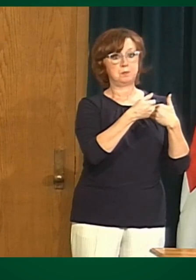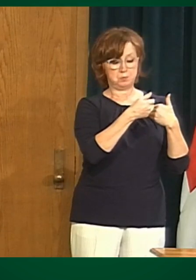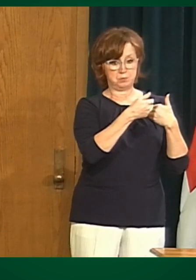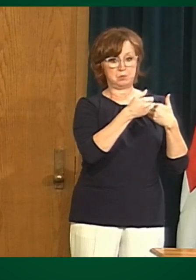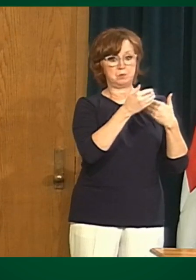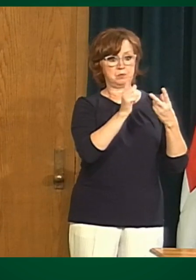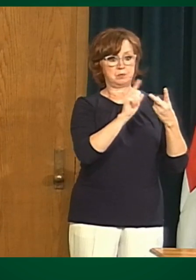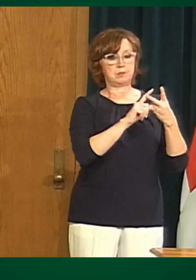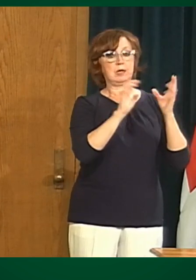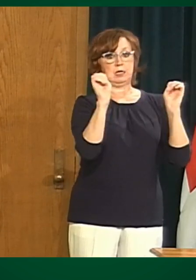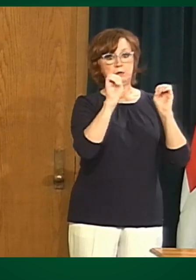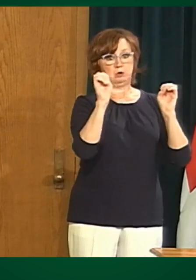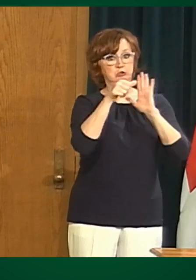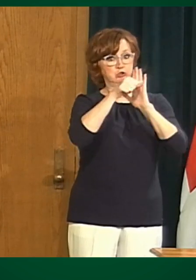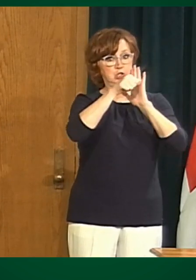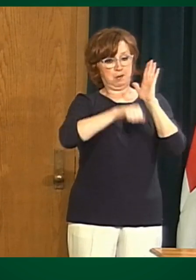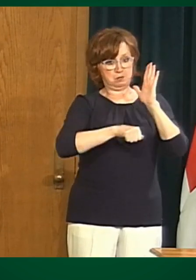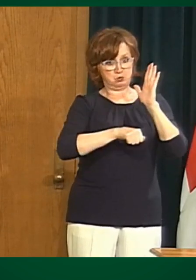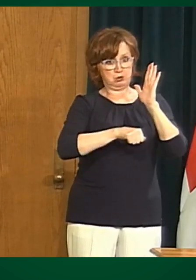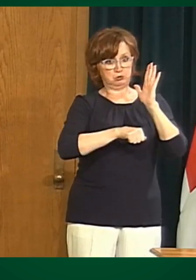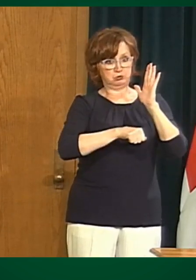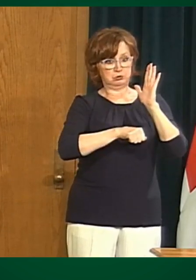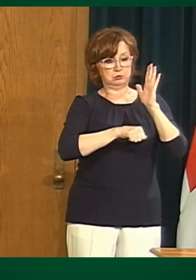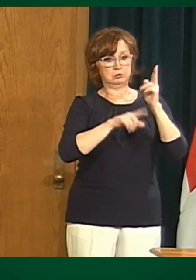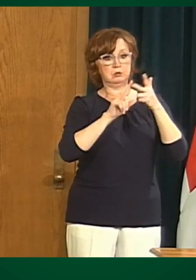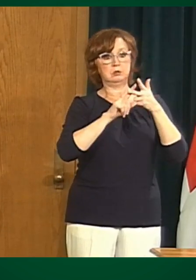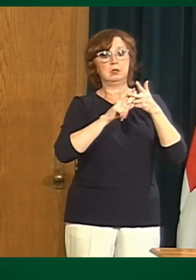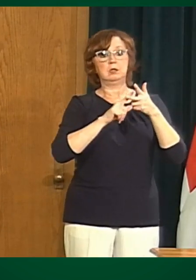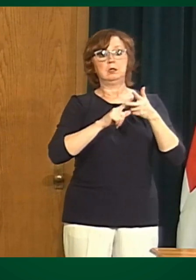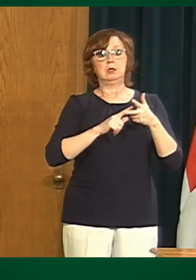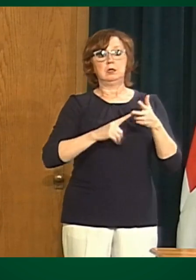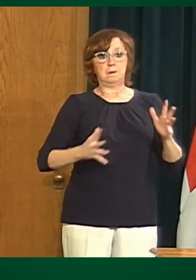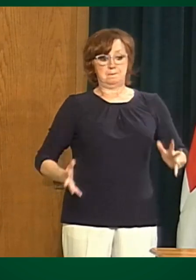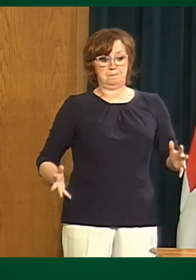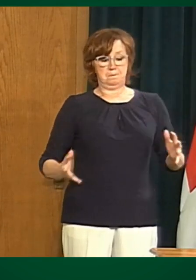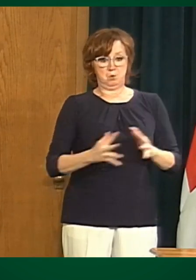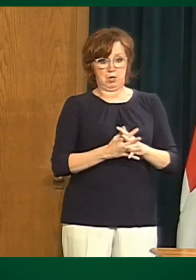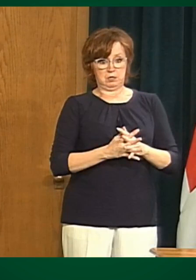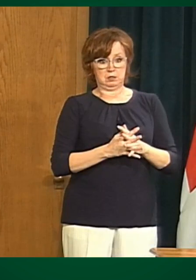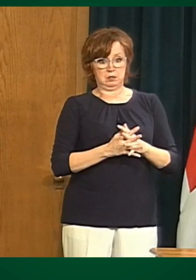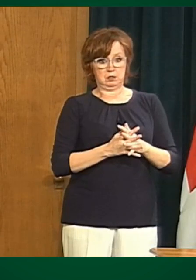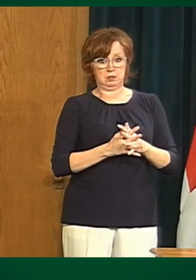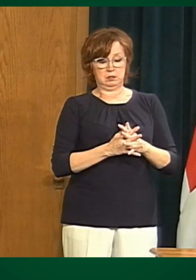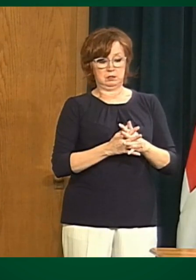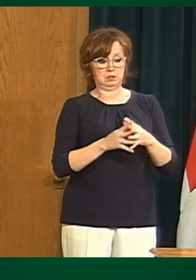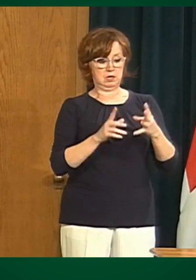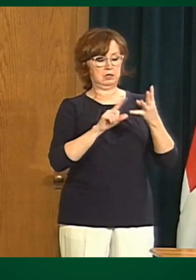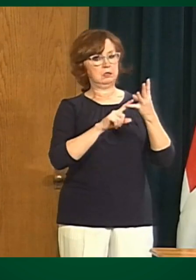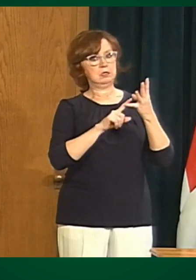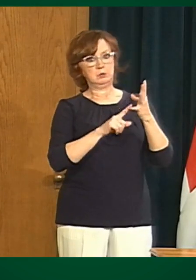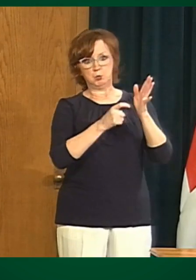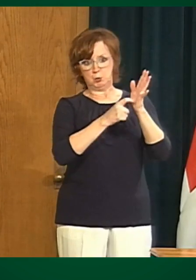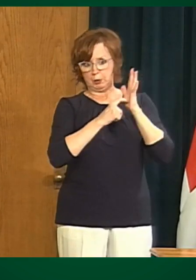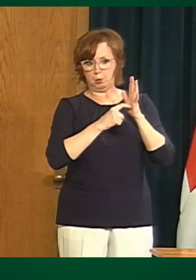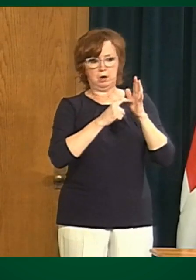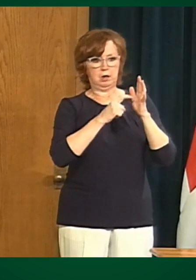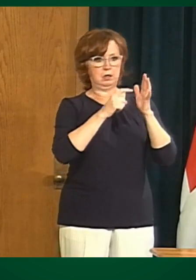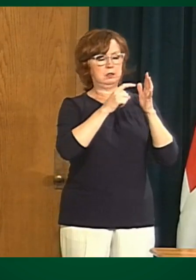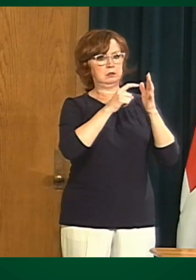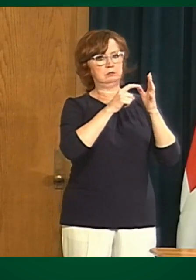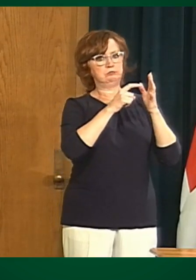emergency surgical services, obstetrical services, all those essential services will remain